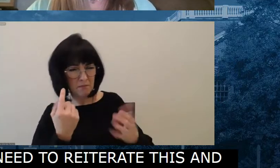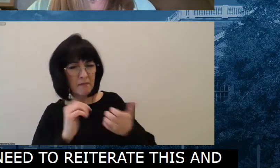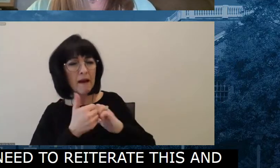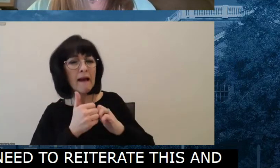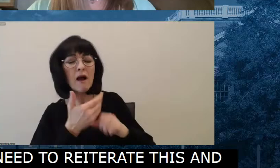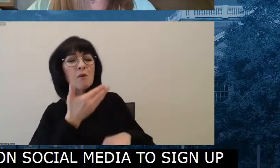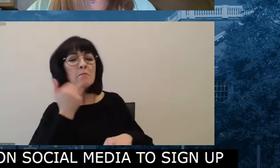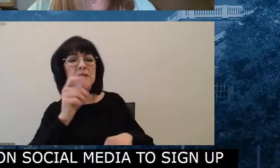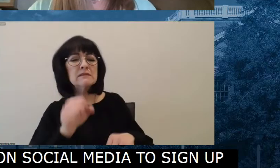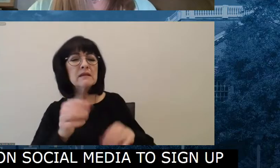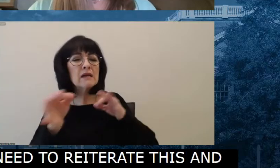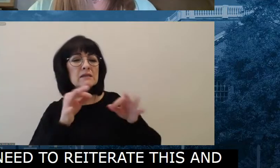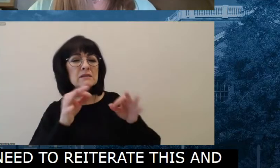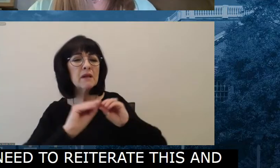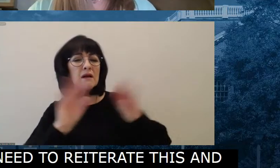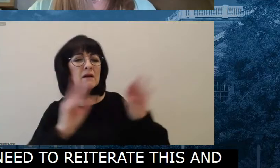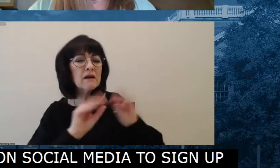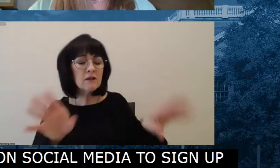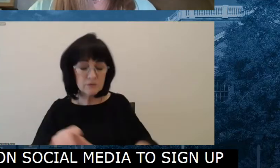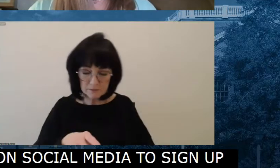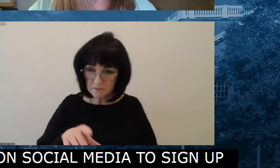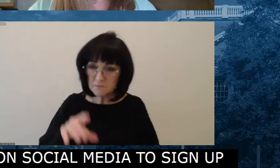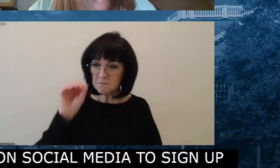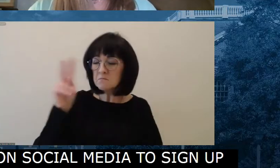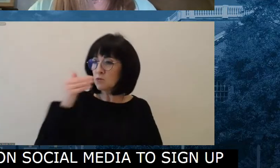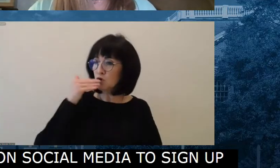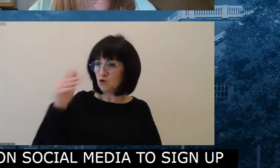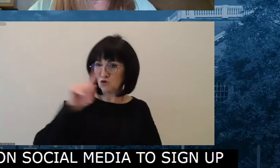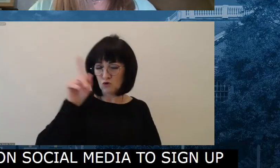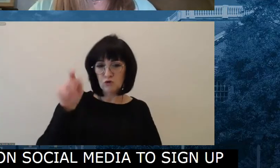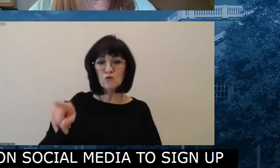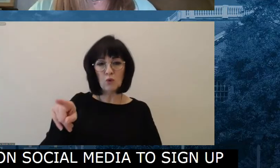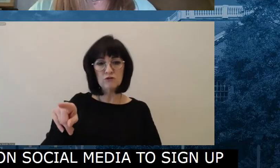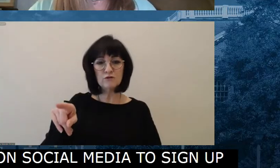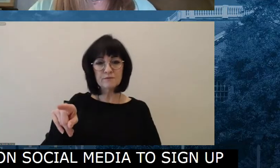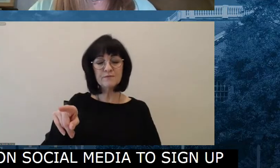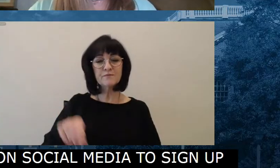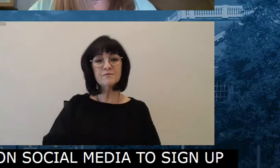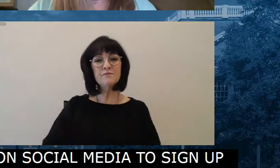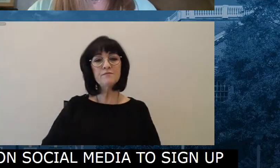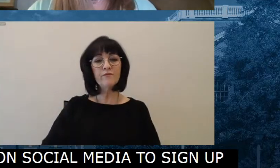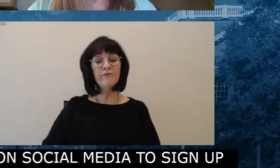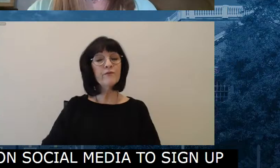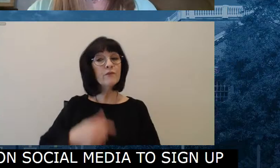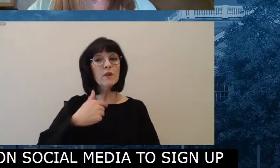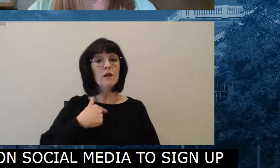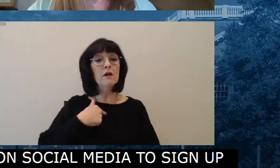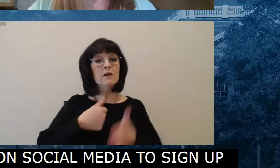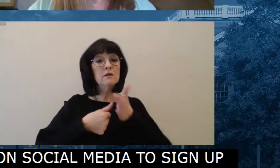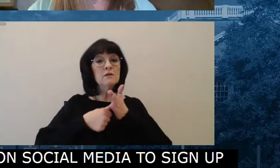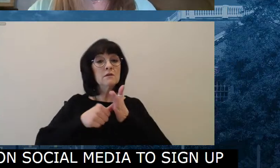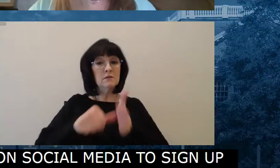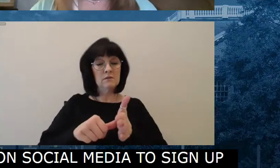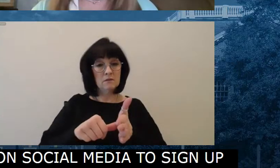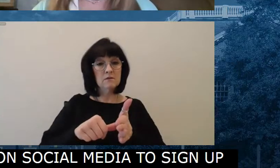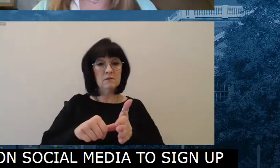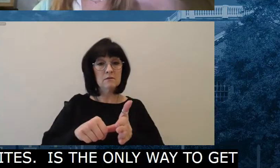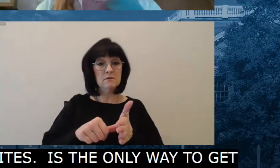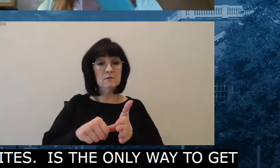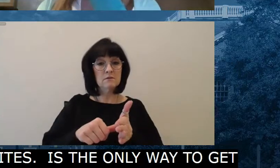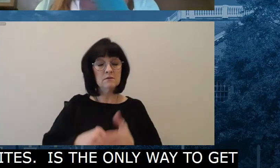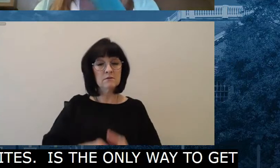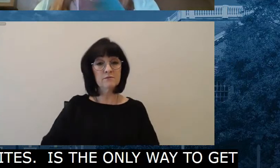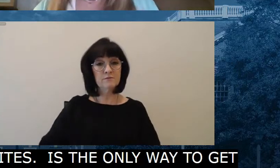So no, Tim, I think that's a good question, and something we have stressed a lot. We are sending